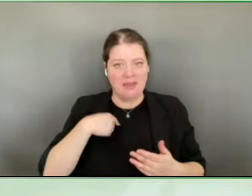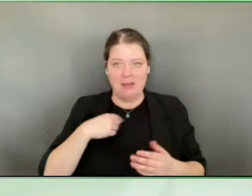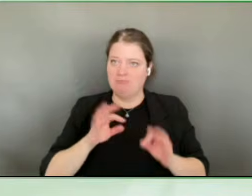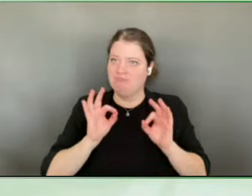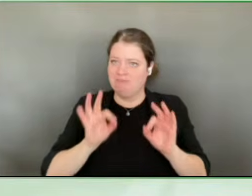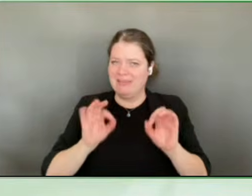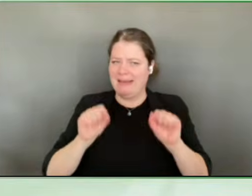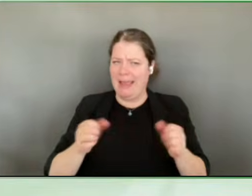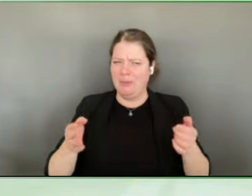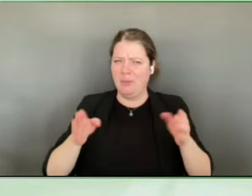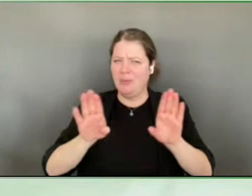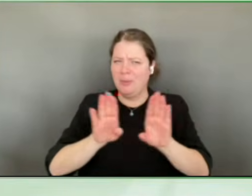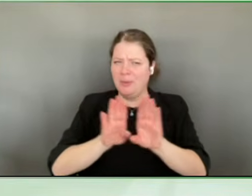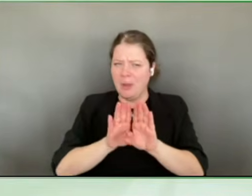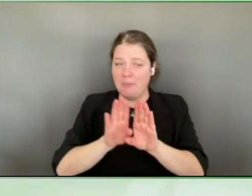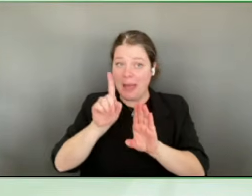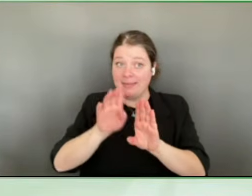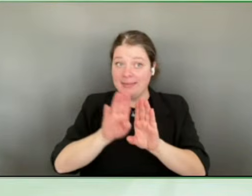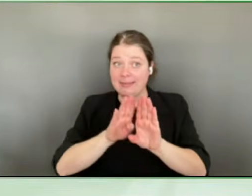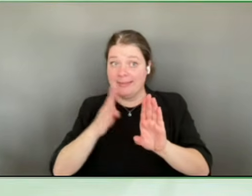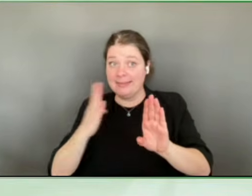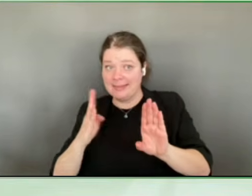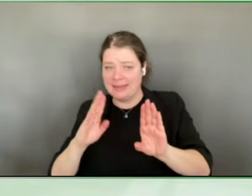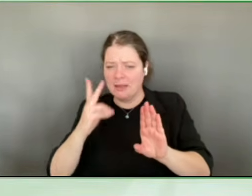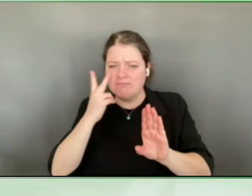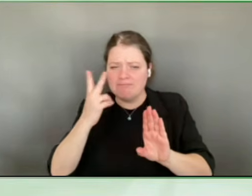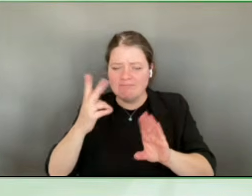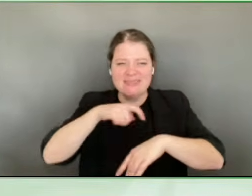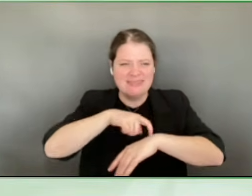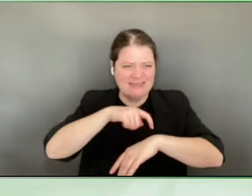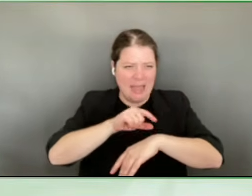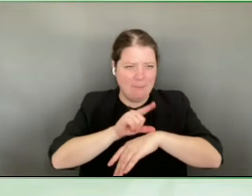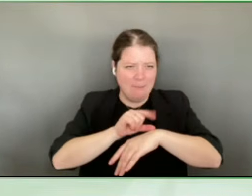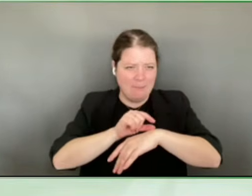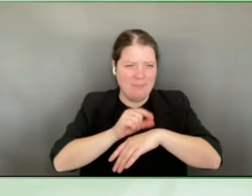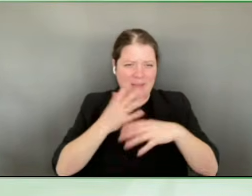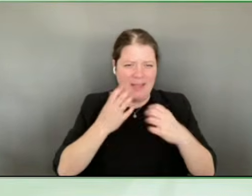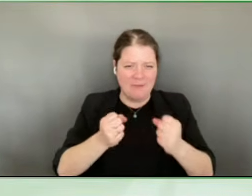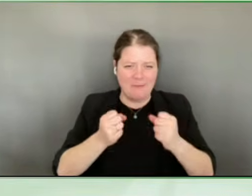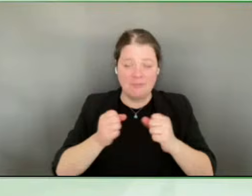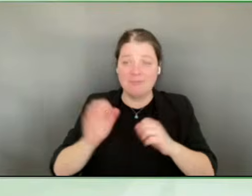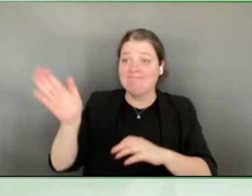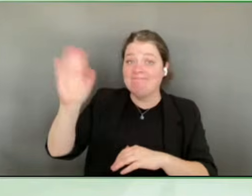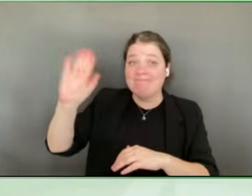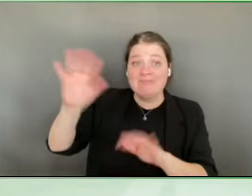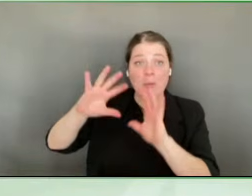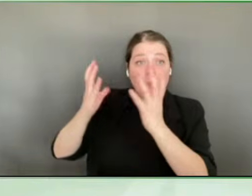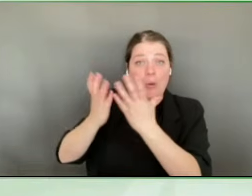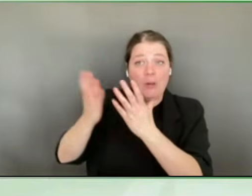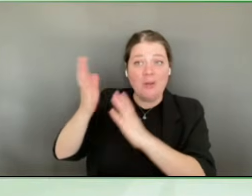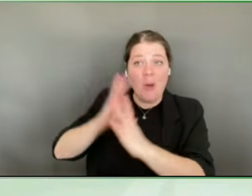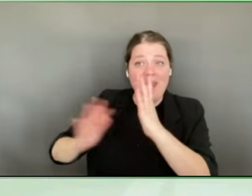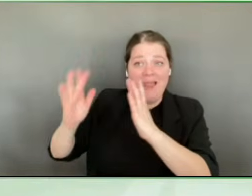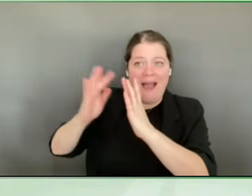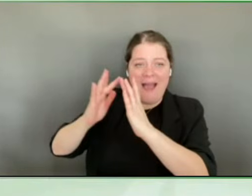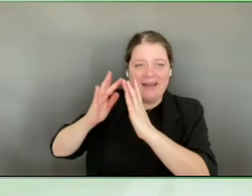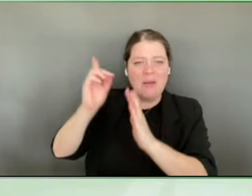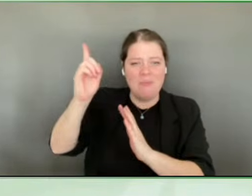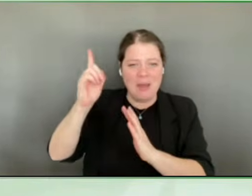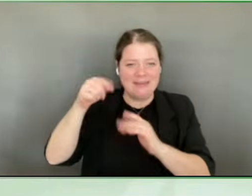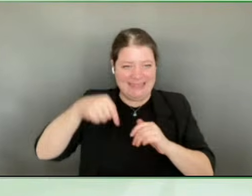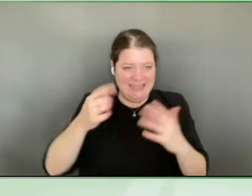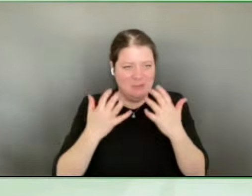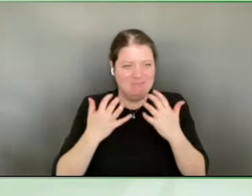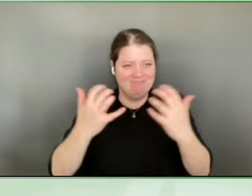minutes. Let's look at our audience here, because hello online, but everybody behind the camera. What's your take on easy